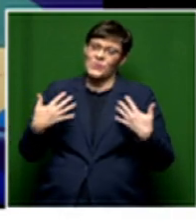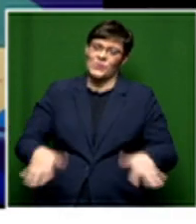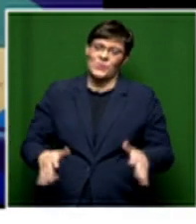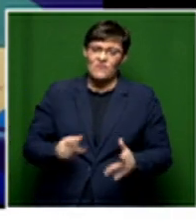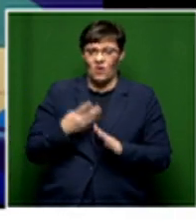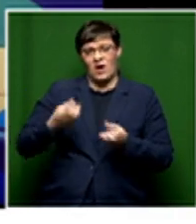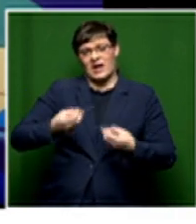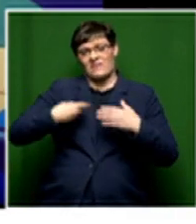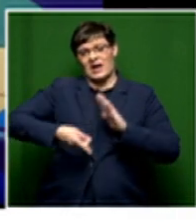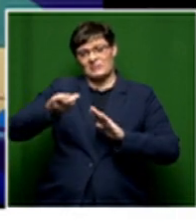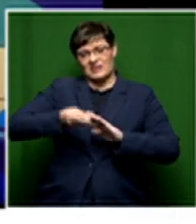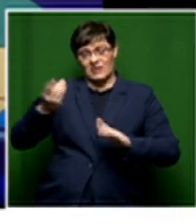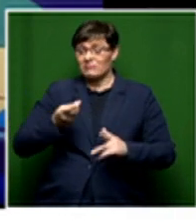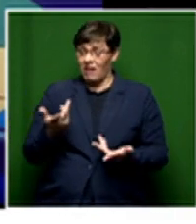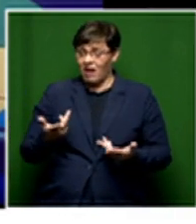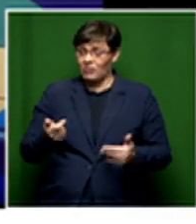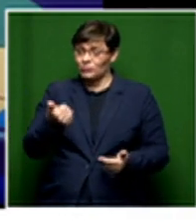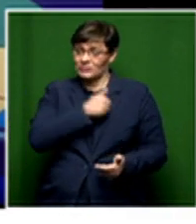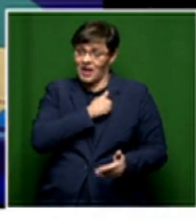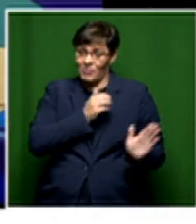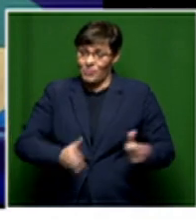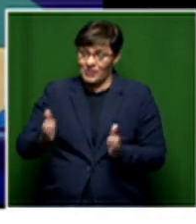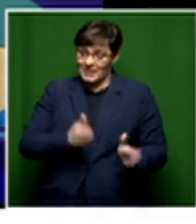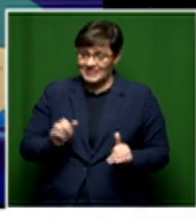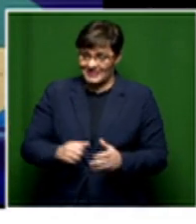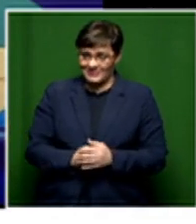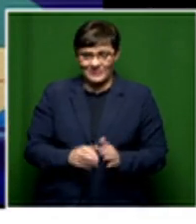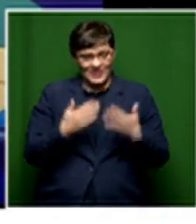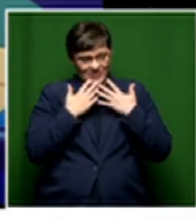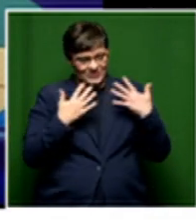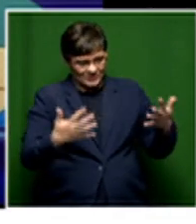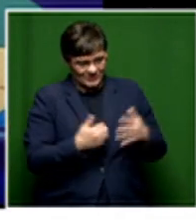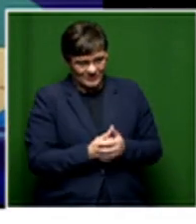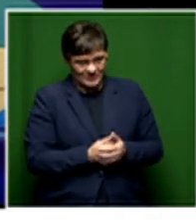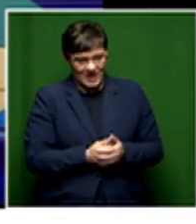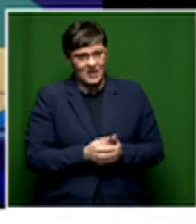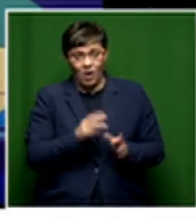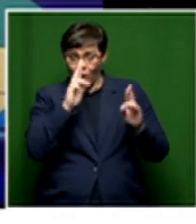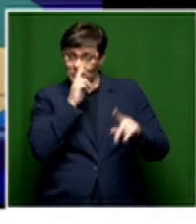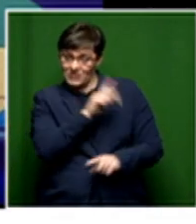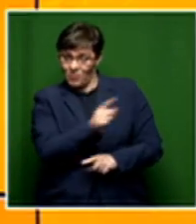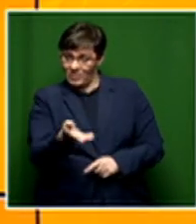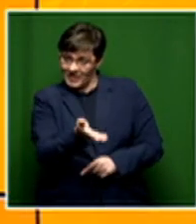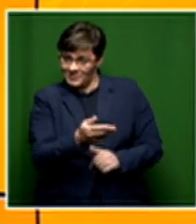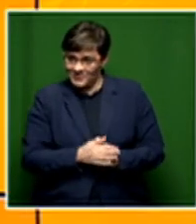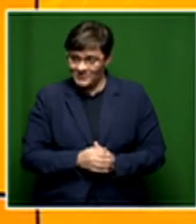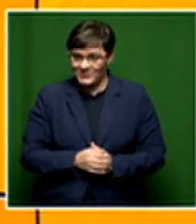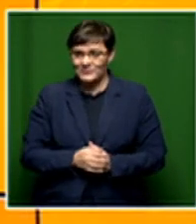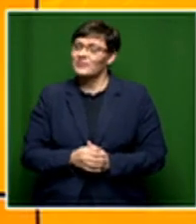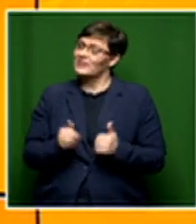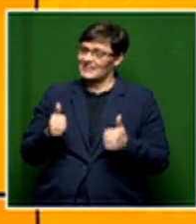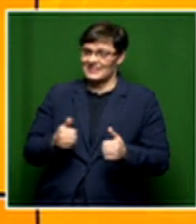giving us that update, and all the best in organizing it. Thank you so much. Look forward to seeing everybody there. All right,